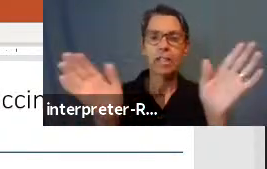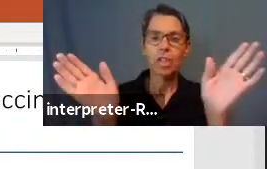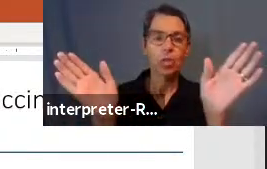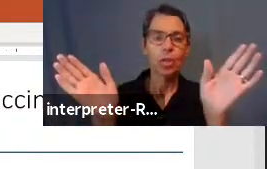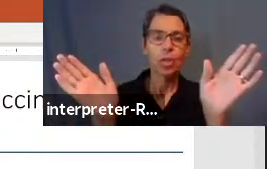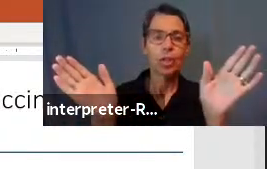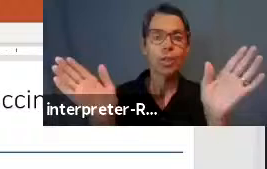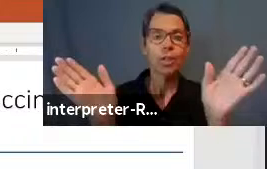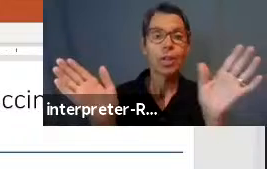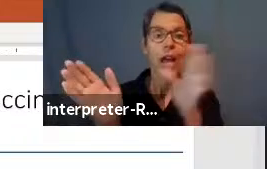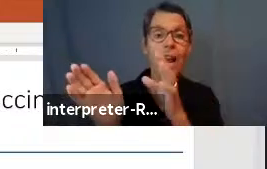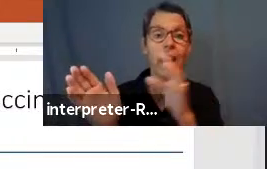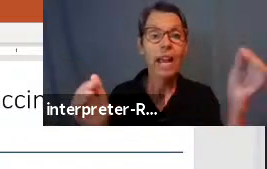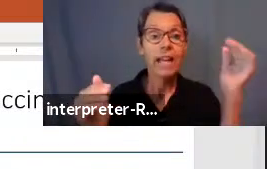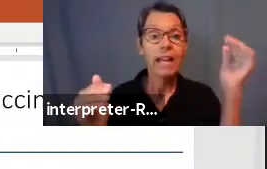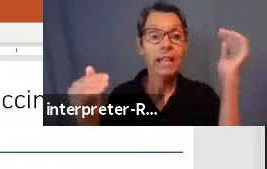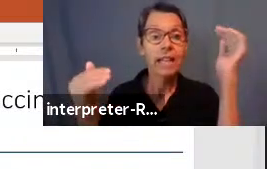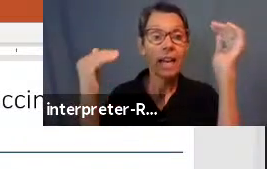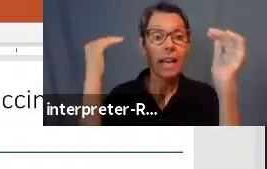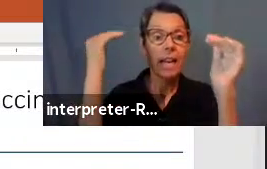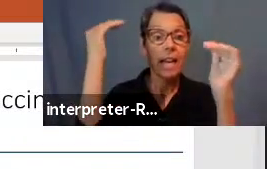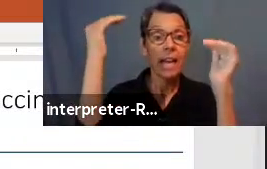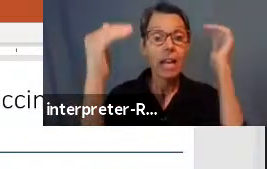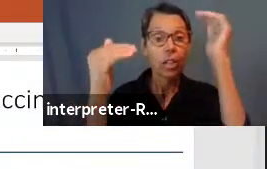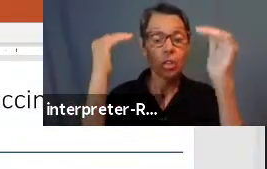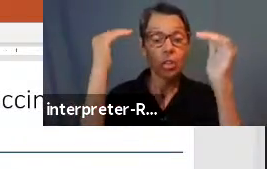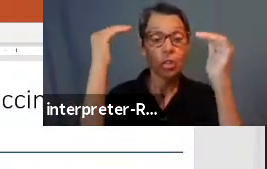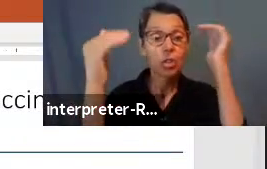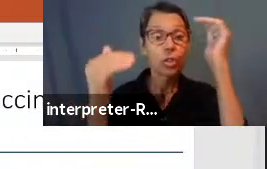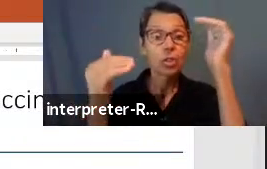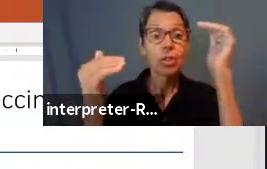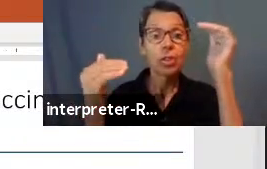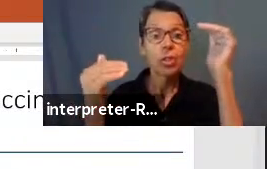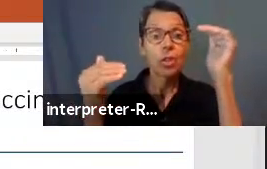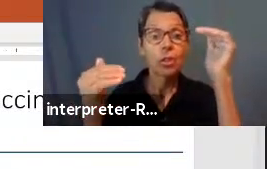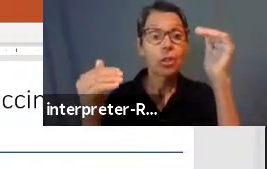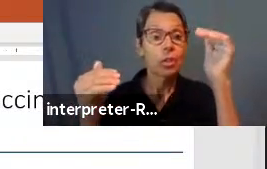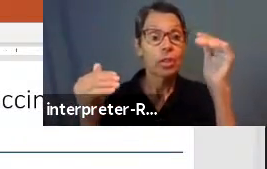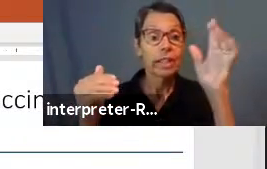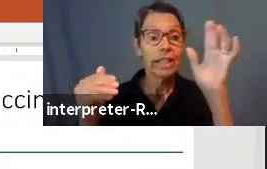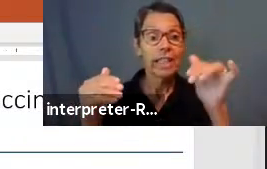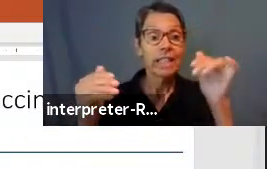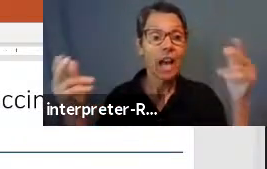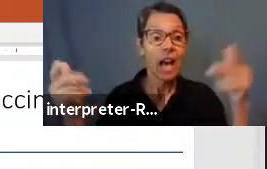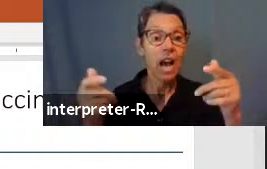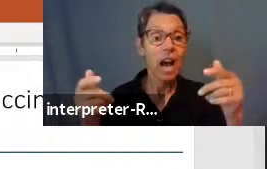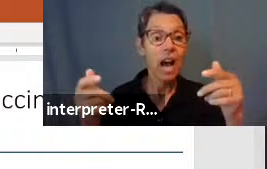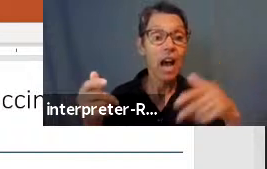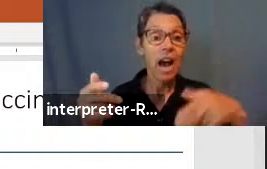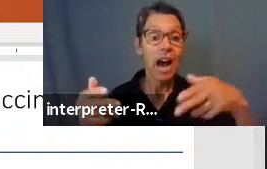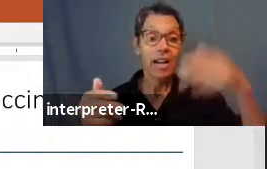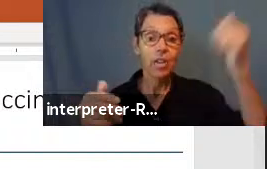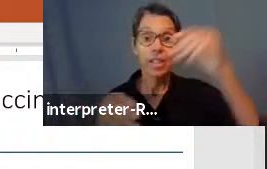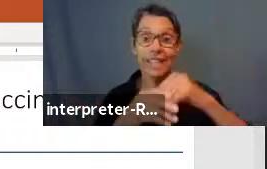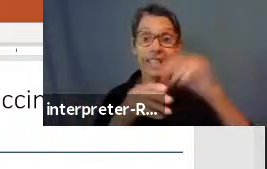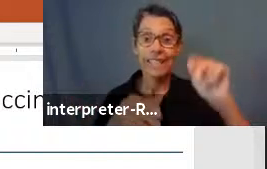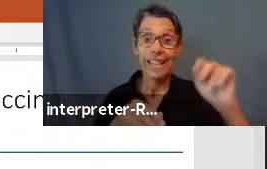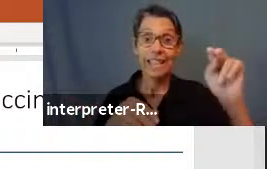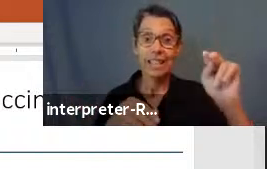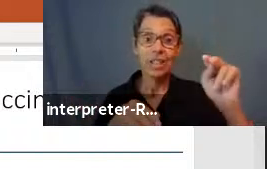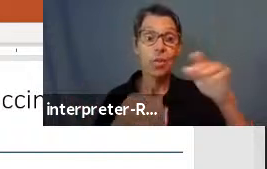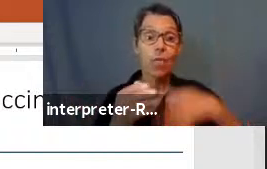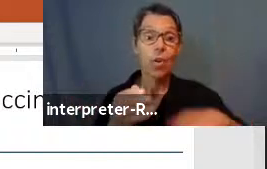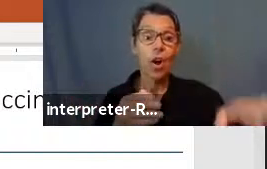adults, the Native American vaccination rate is higher than it is in Kansas overall, and it is similar to the vaccination rate that we see in the United